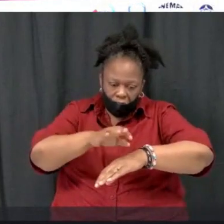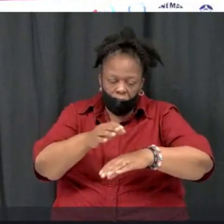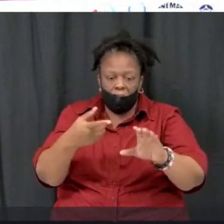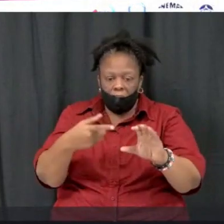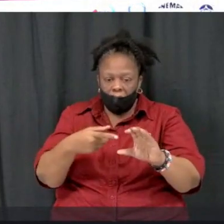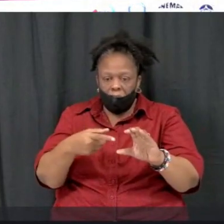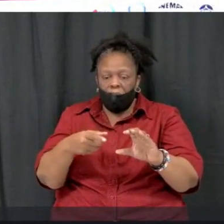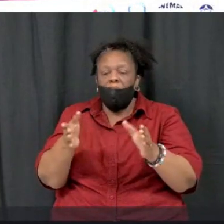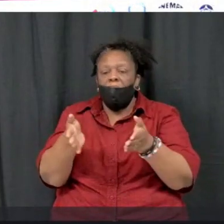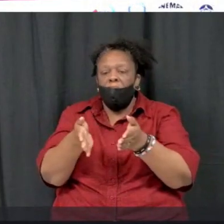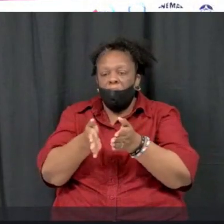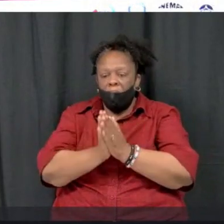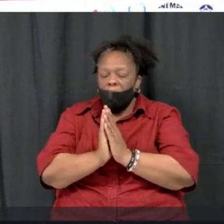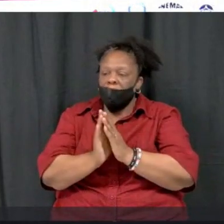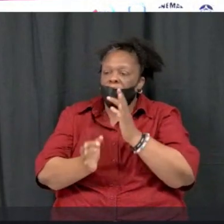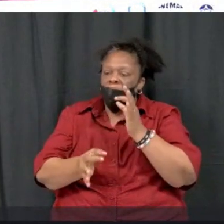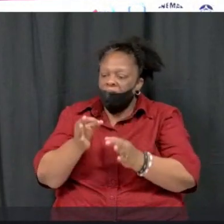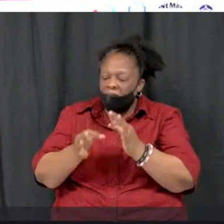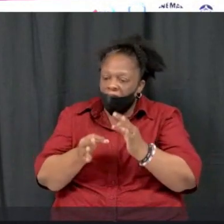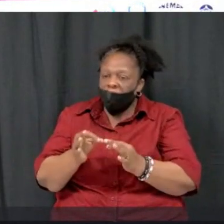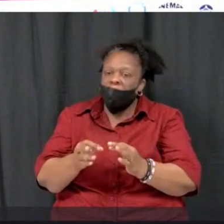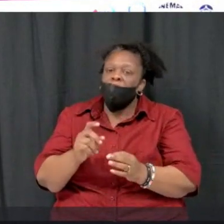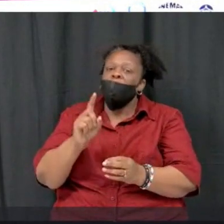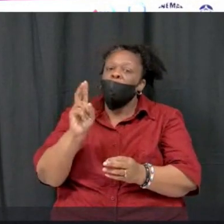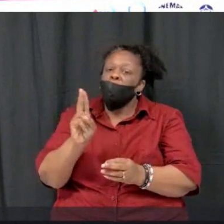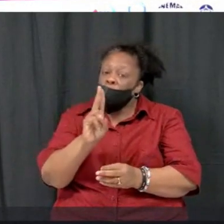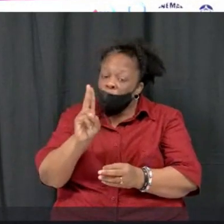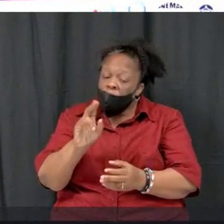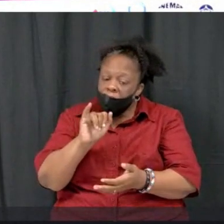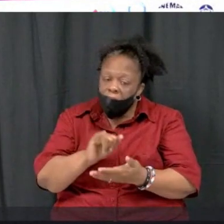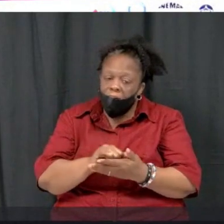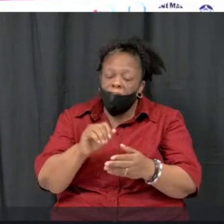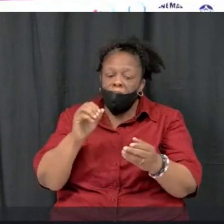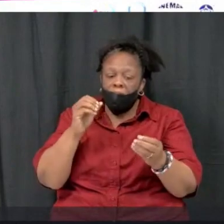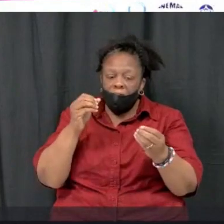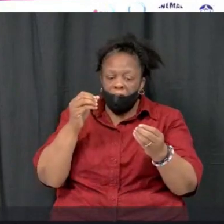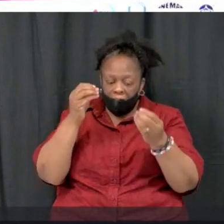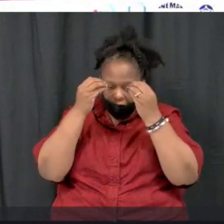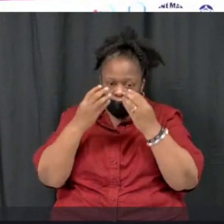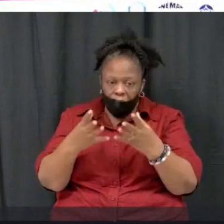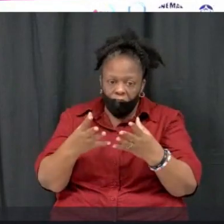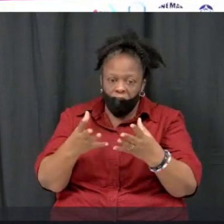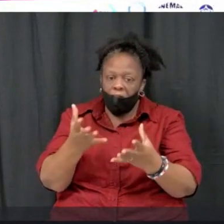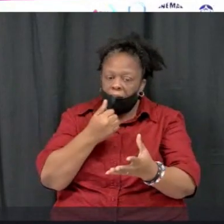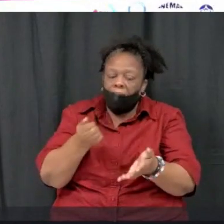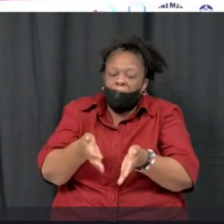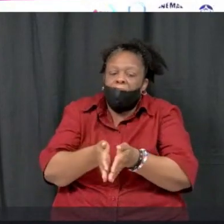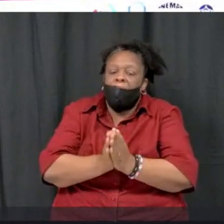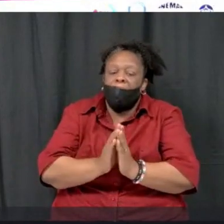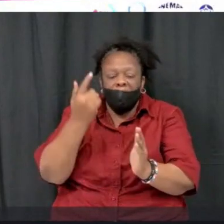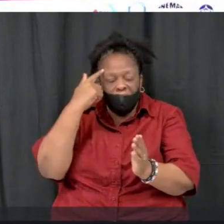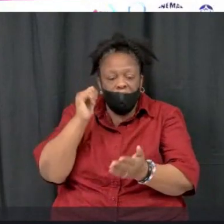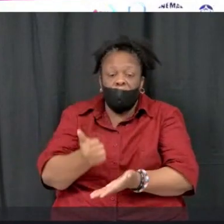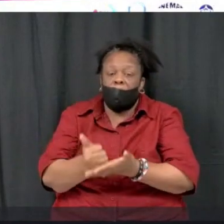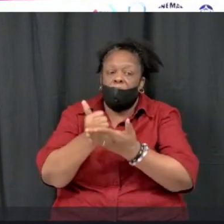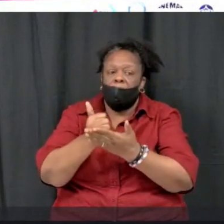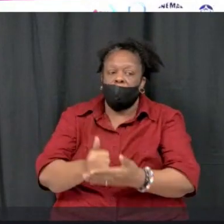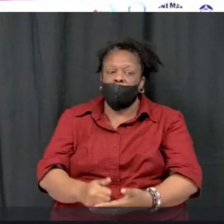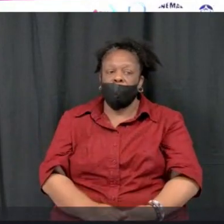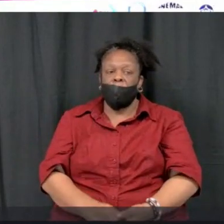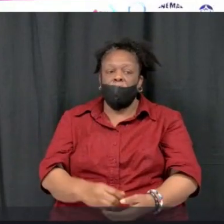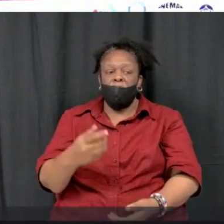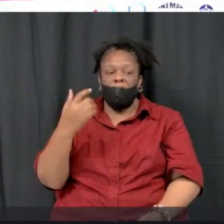that information. Please to use it, and feel free to contact the ministry to help you in that regard. They will come on to